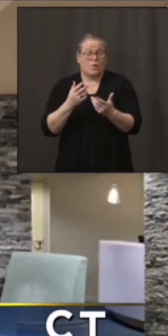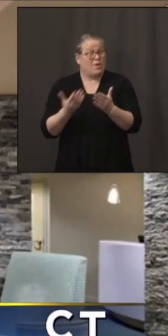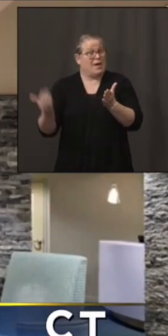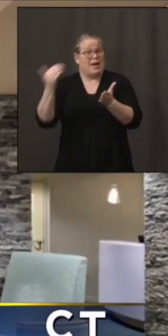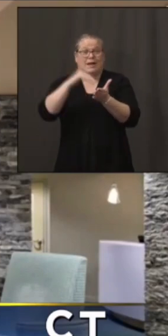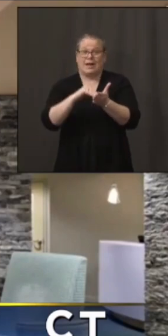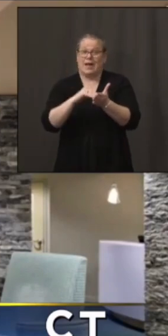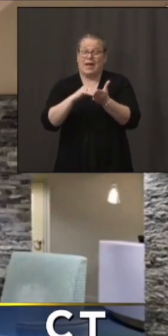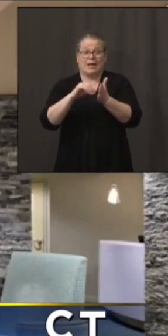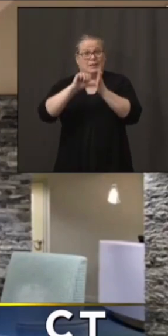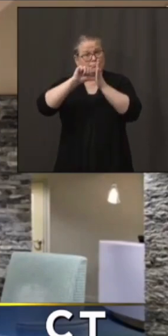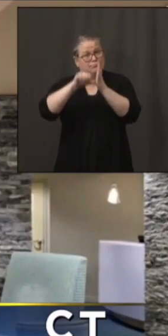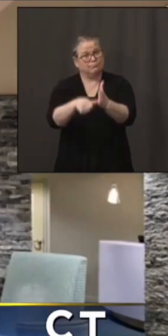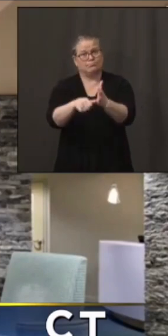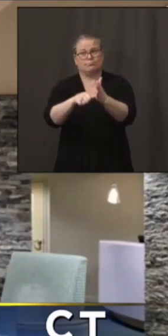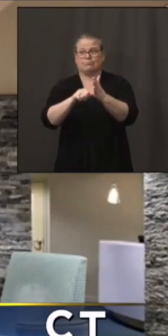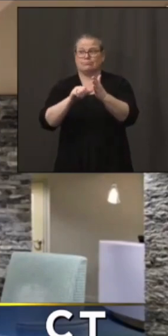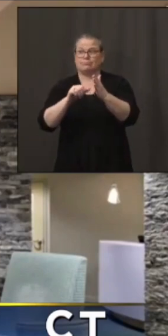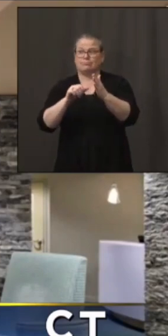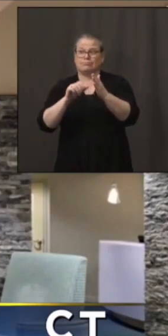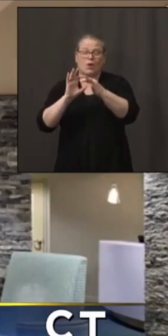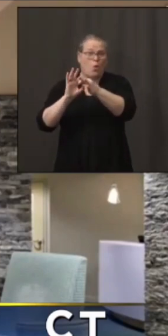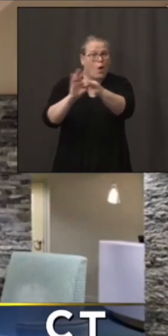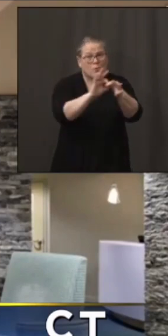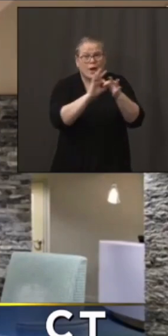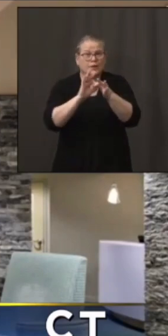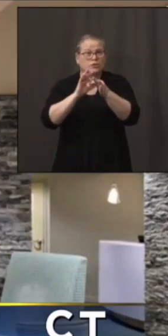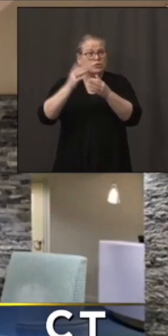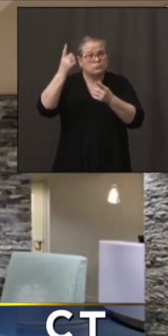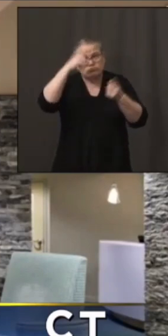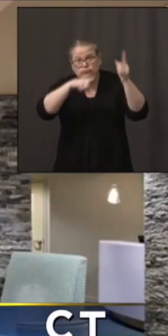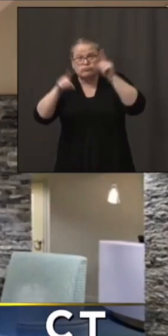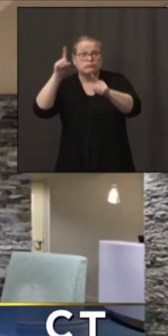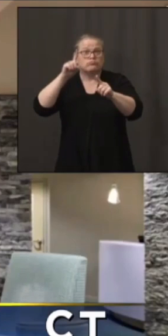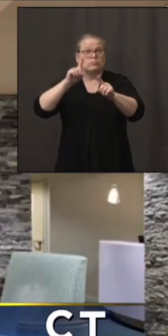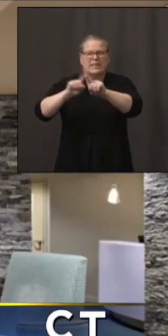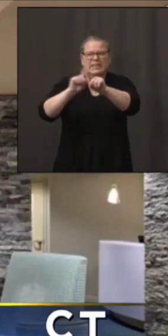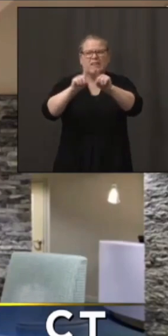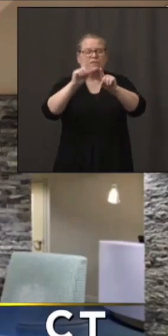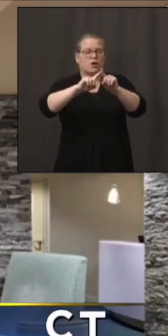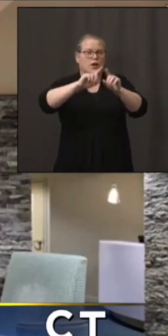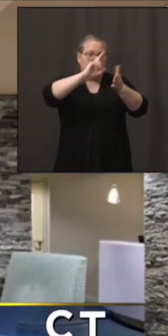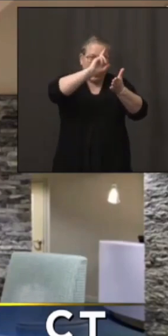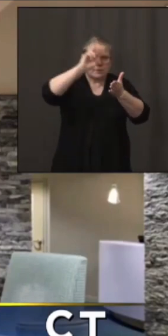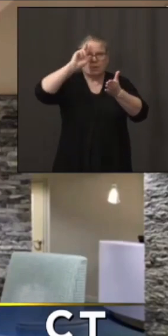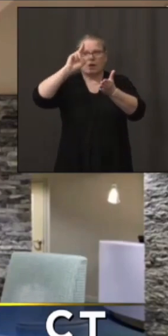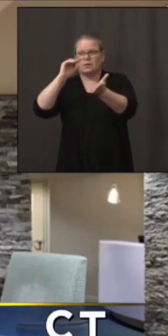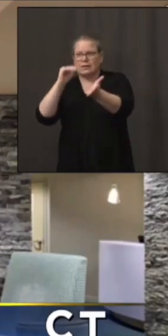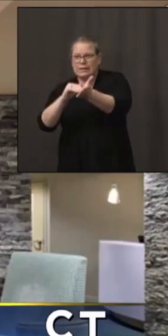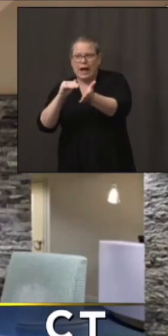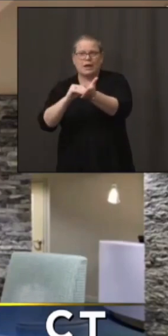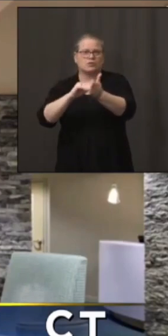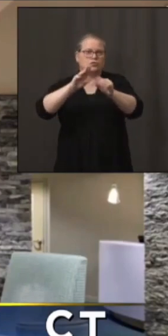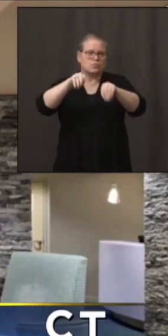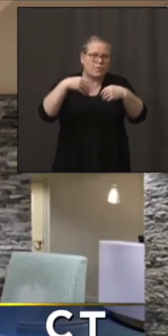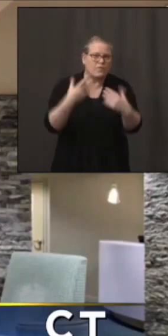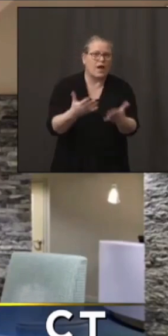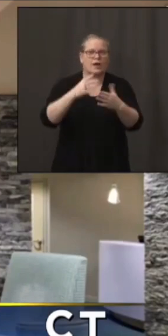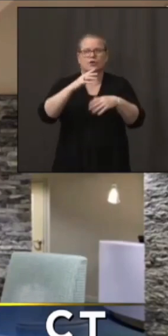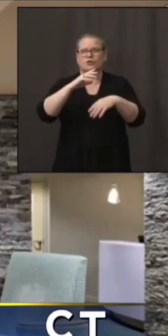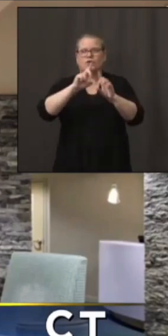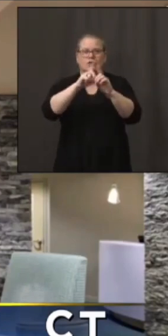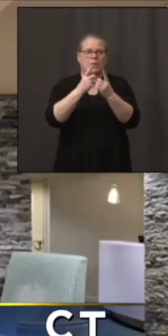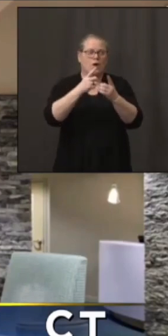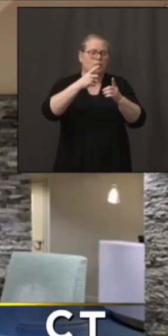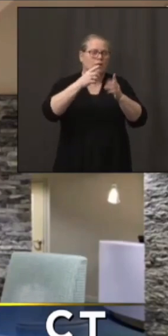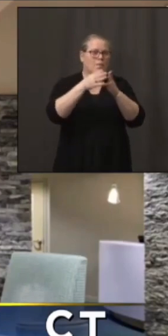the level of cooperation amongst the provider community and your office, DPH, the